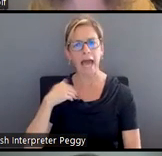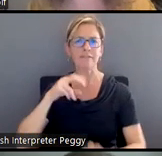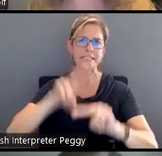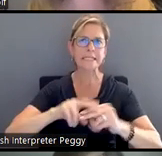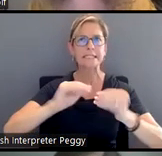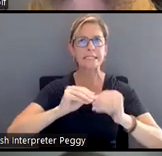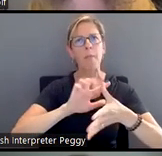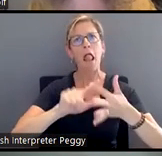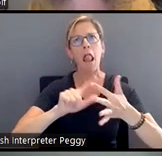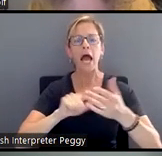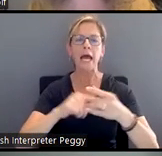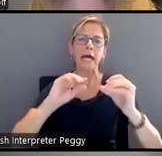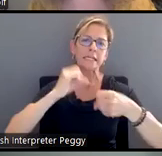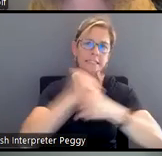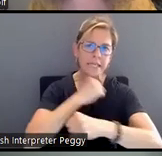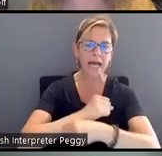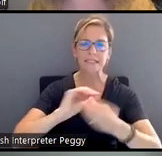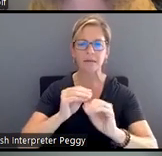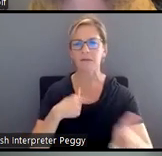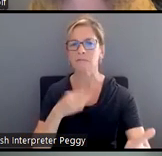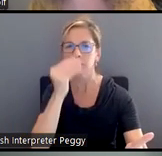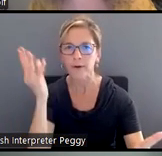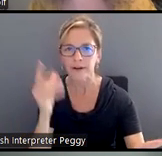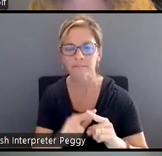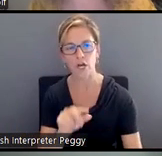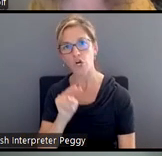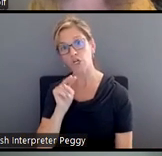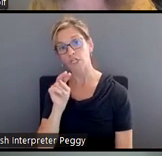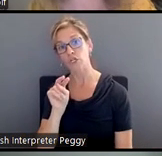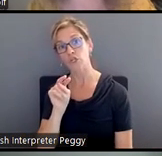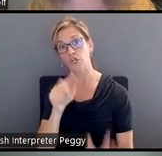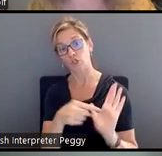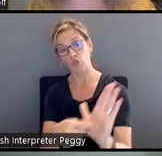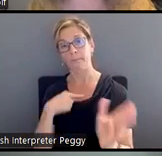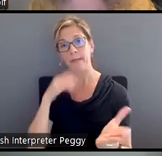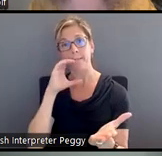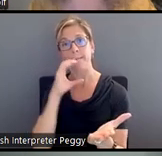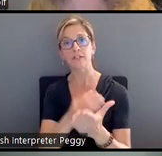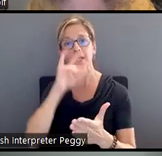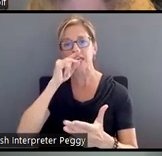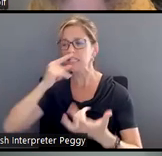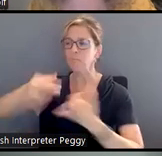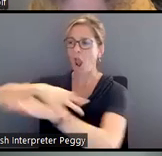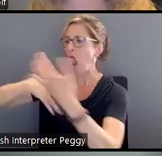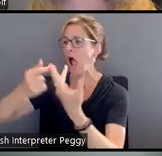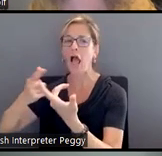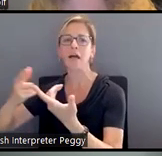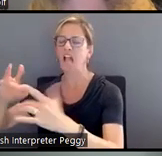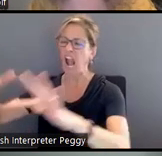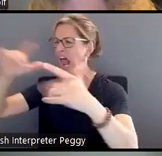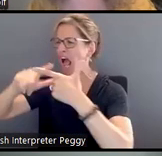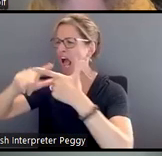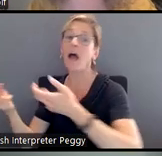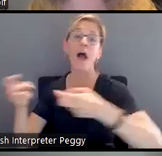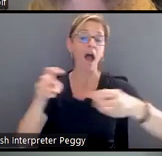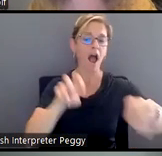whatever. Show me the picture of the kids wrestling and then jumping into the van and having their own space and not